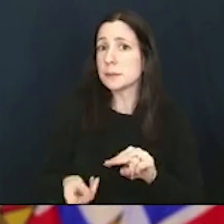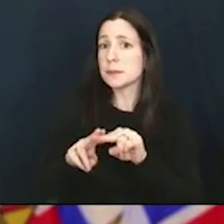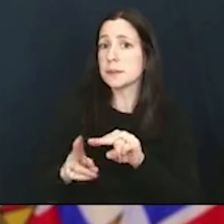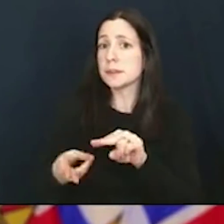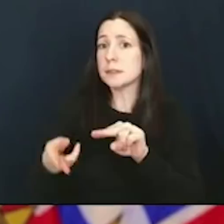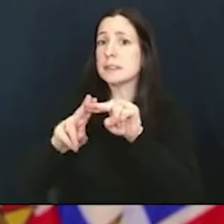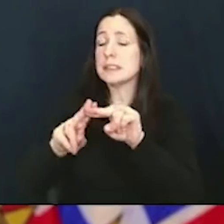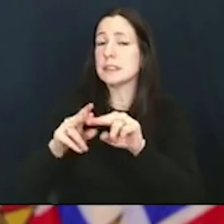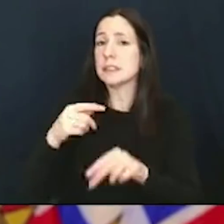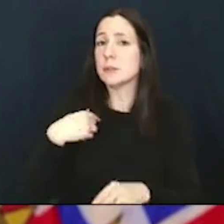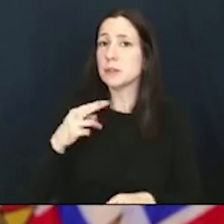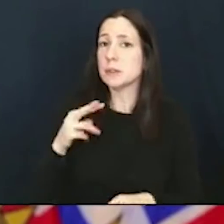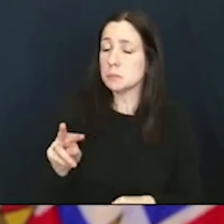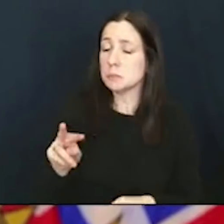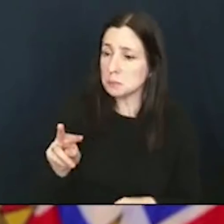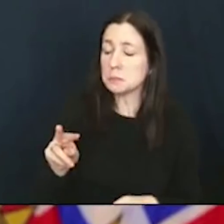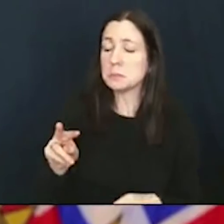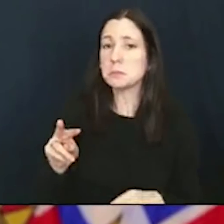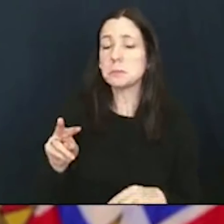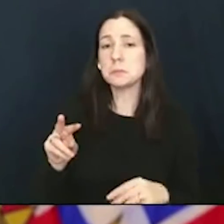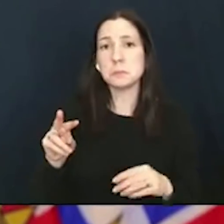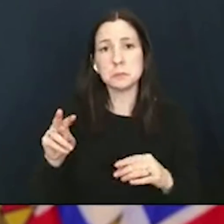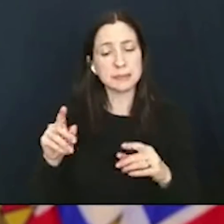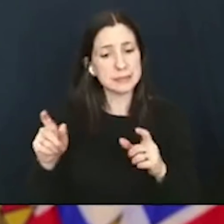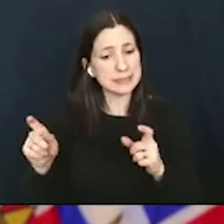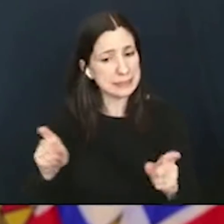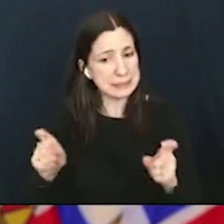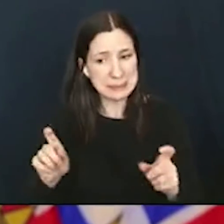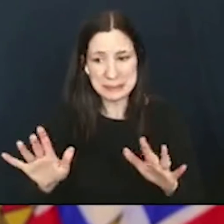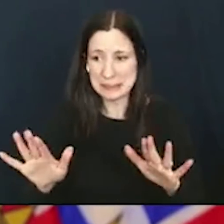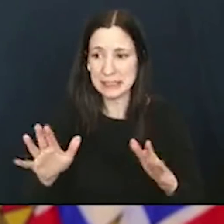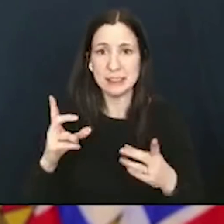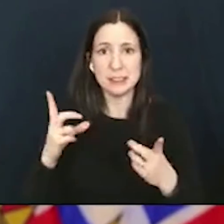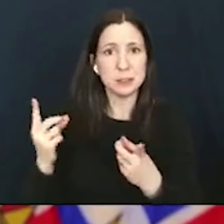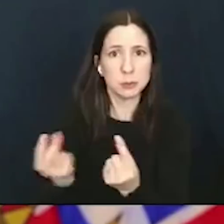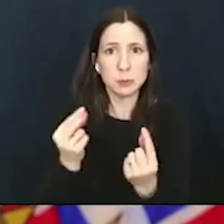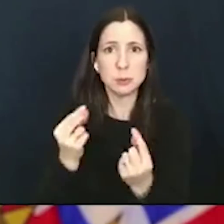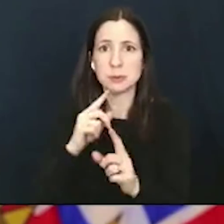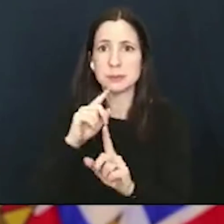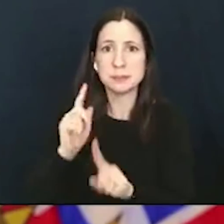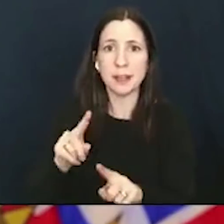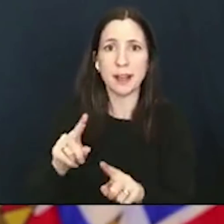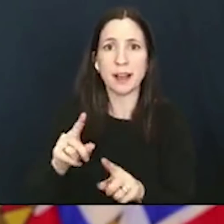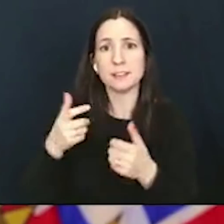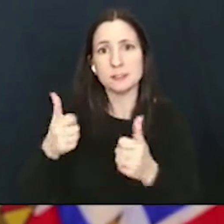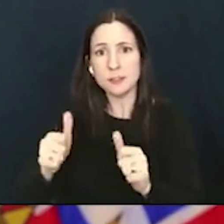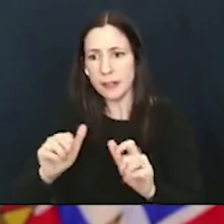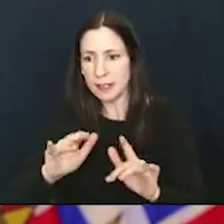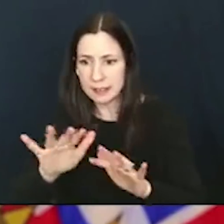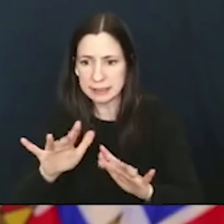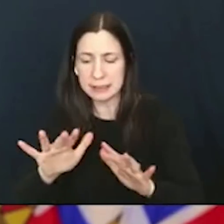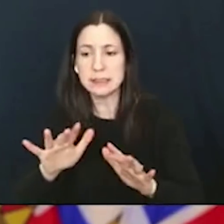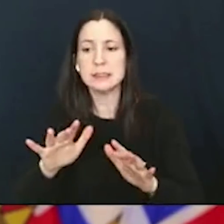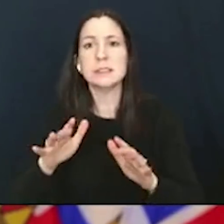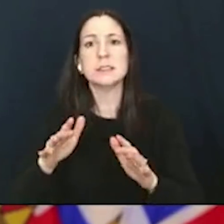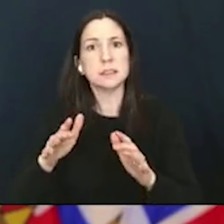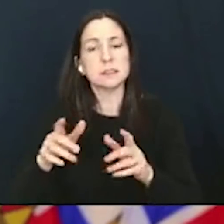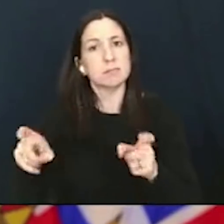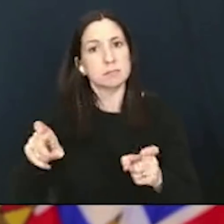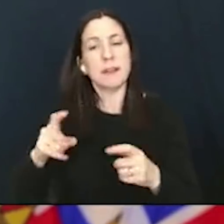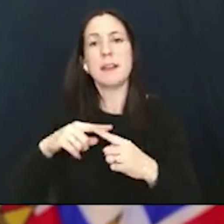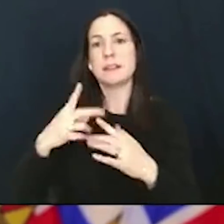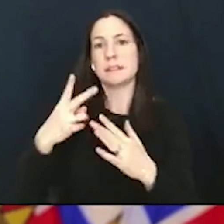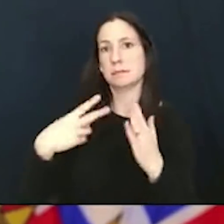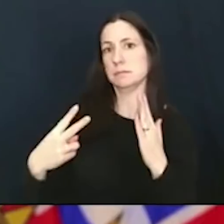are managing as aggressively as we can to understand better where we are.